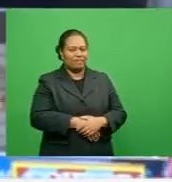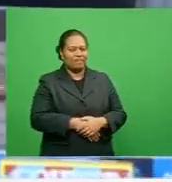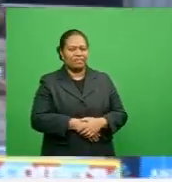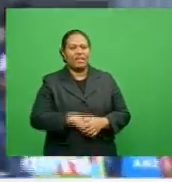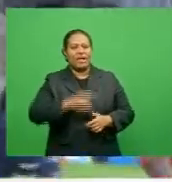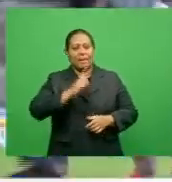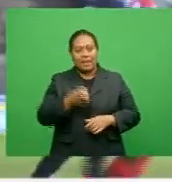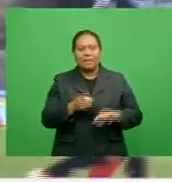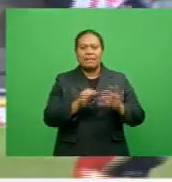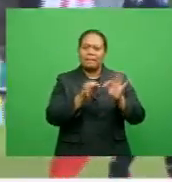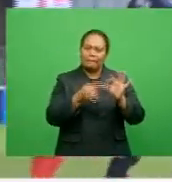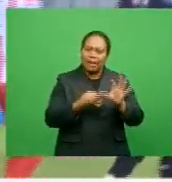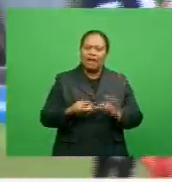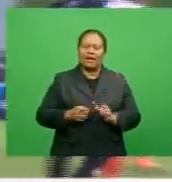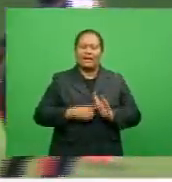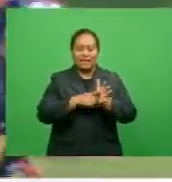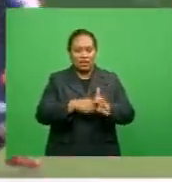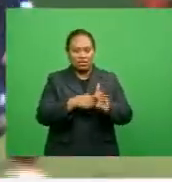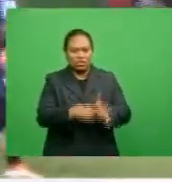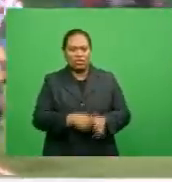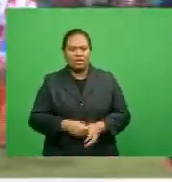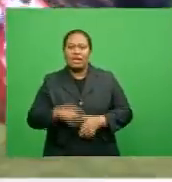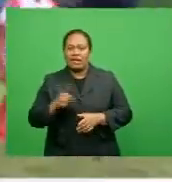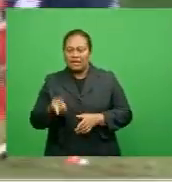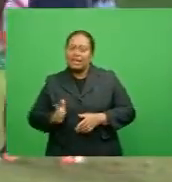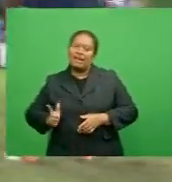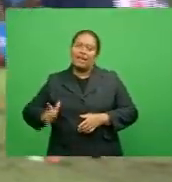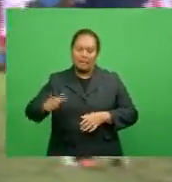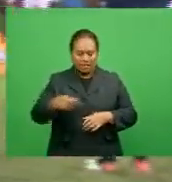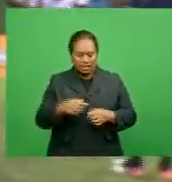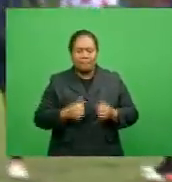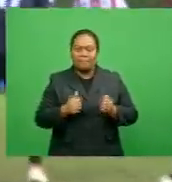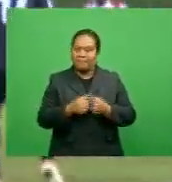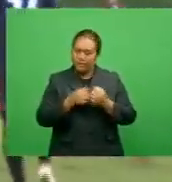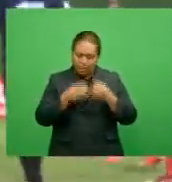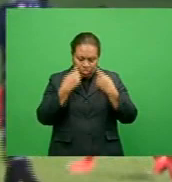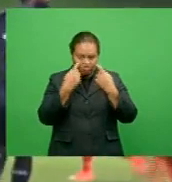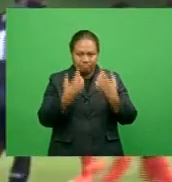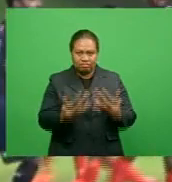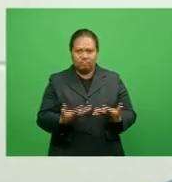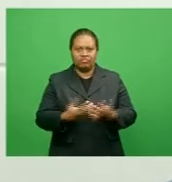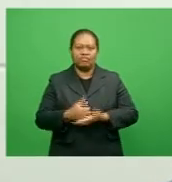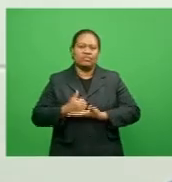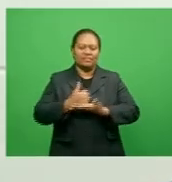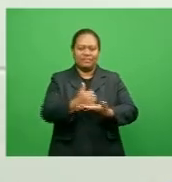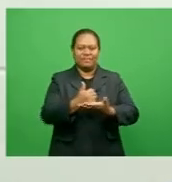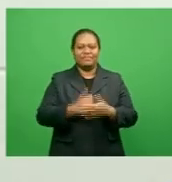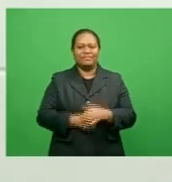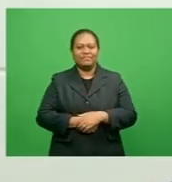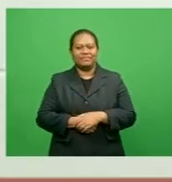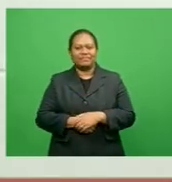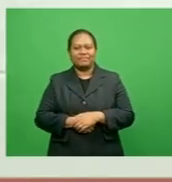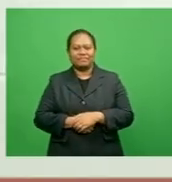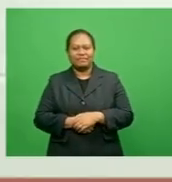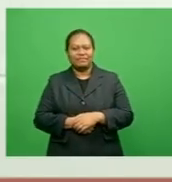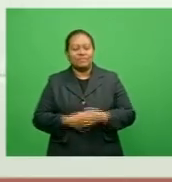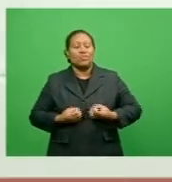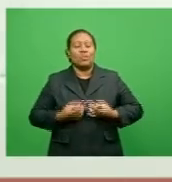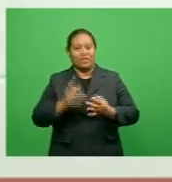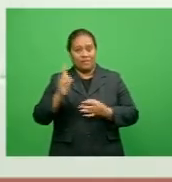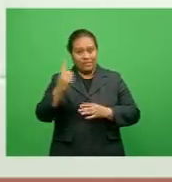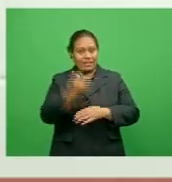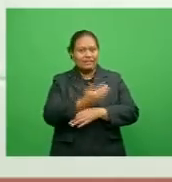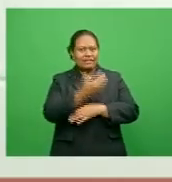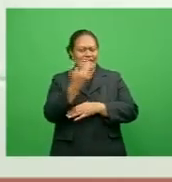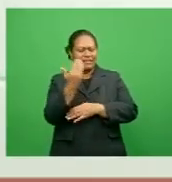and Lautoka, defending champions Lambasa have a lot to prove, especially for their fans. Regarding for our first day, people had written